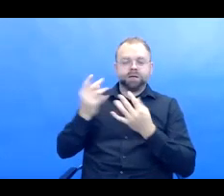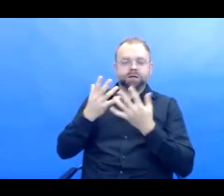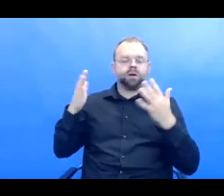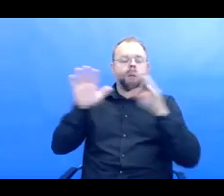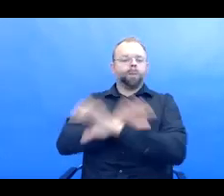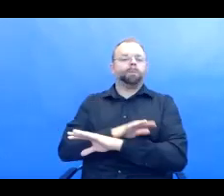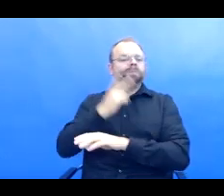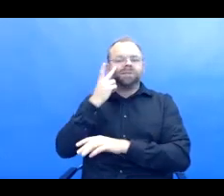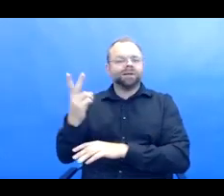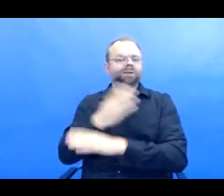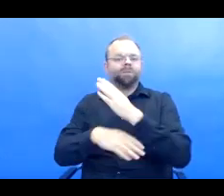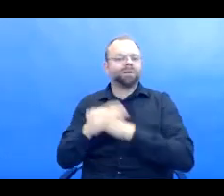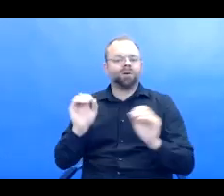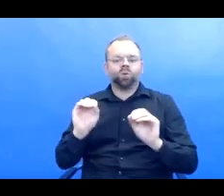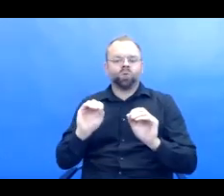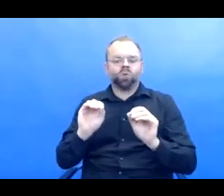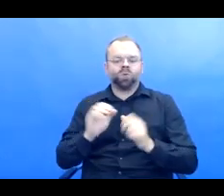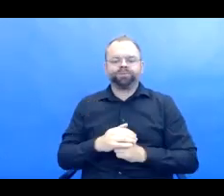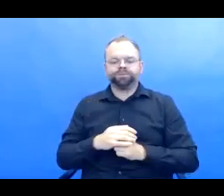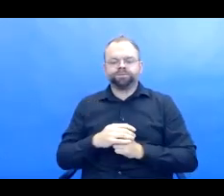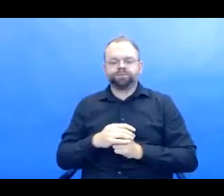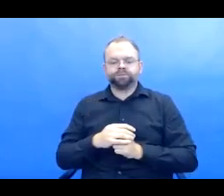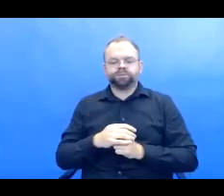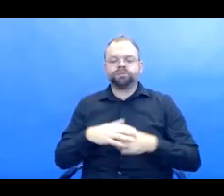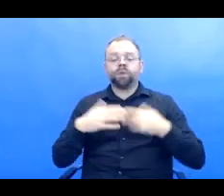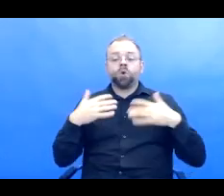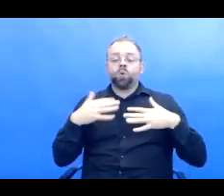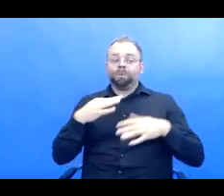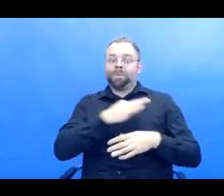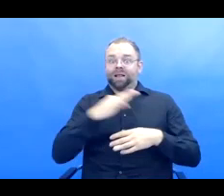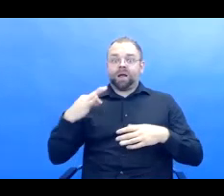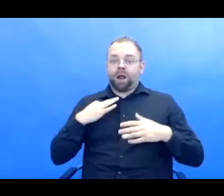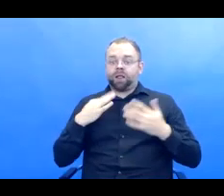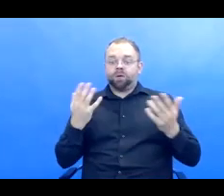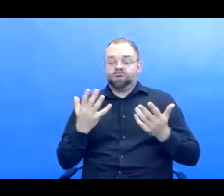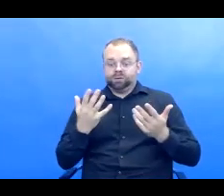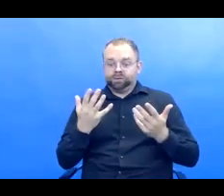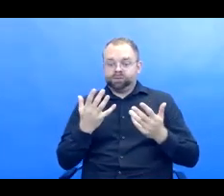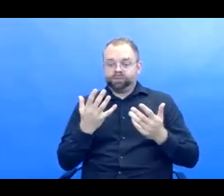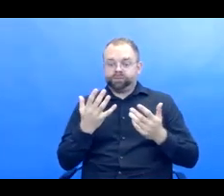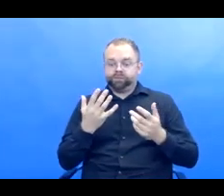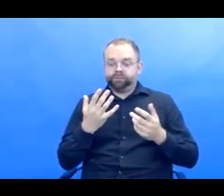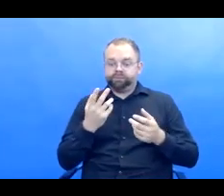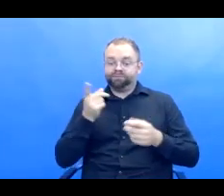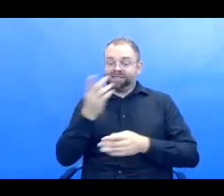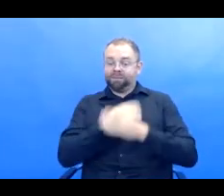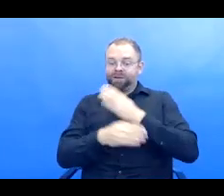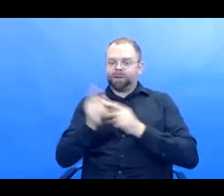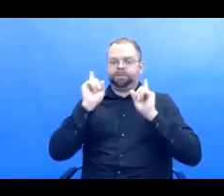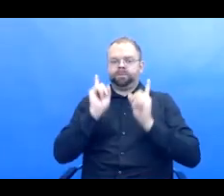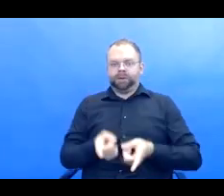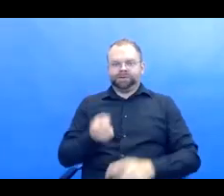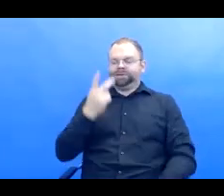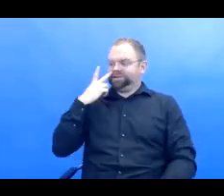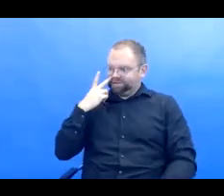quite challenging for many people with intellectual and psychosocial disabilities being recommended for the registration. So